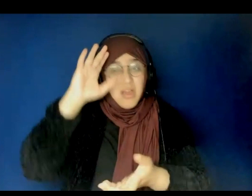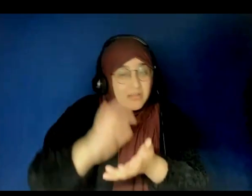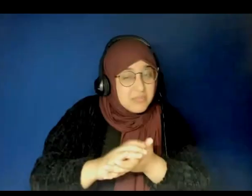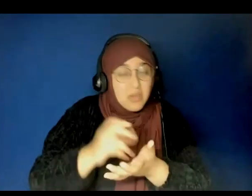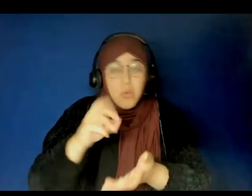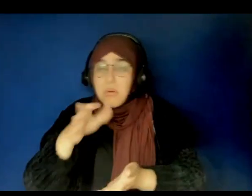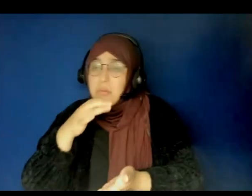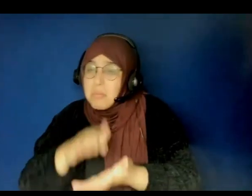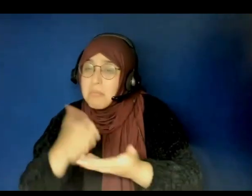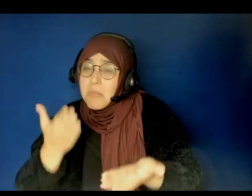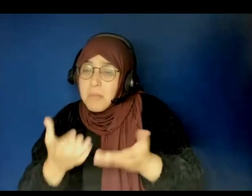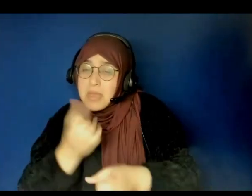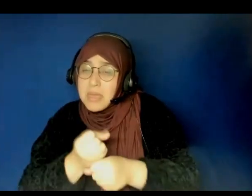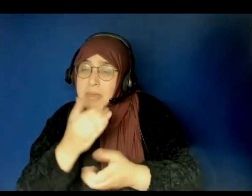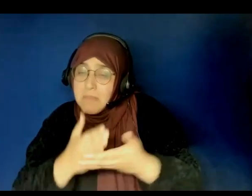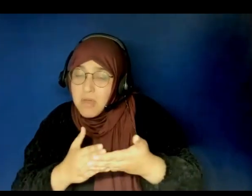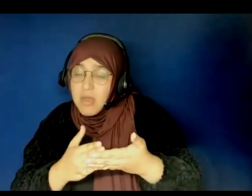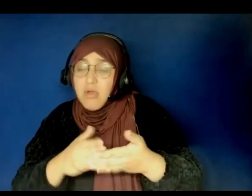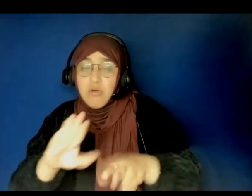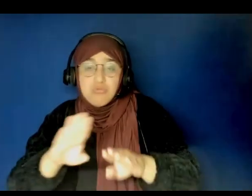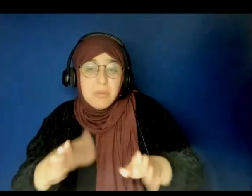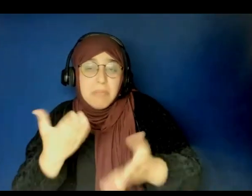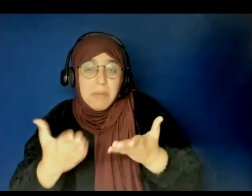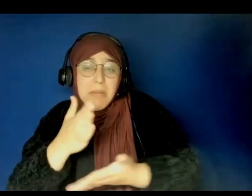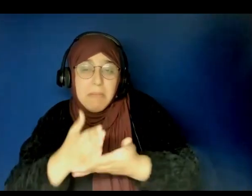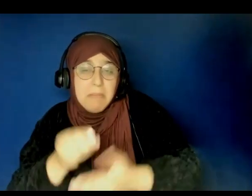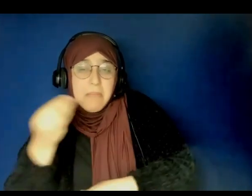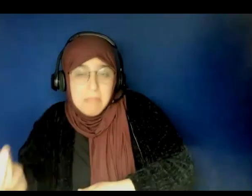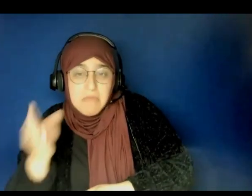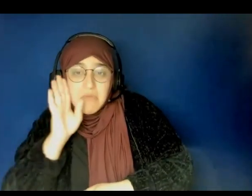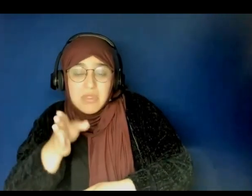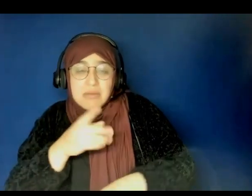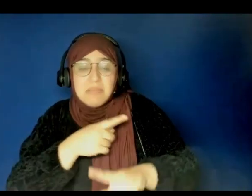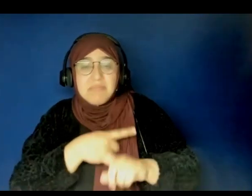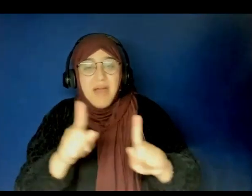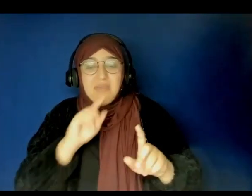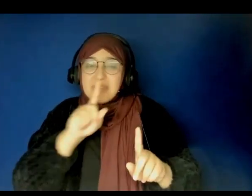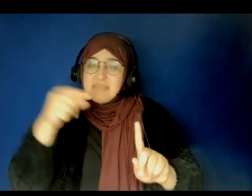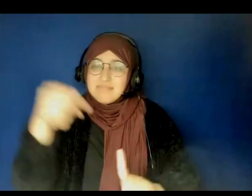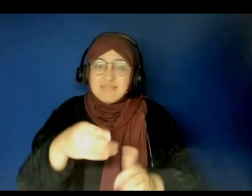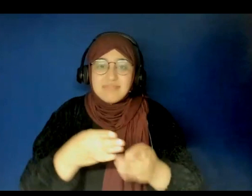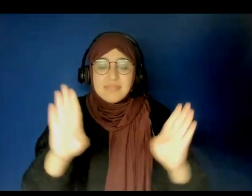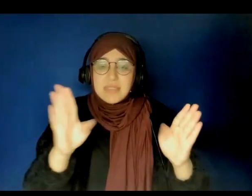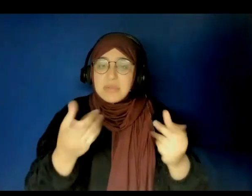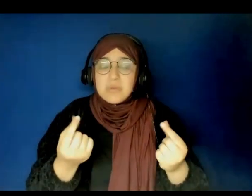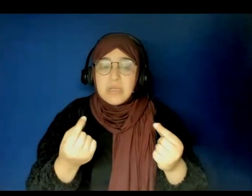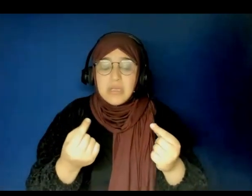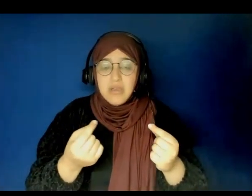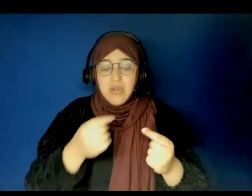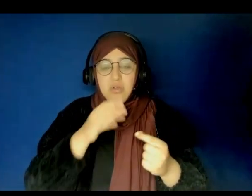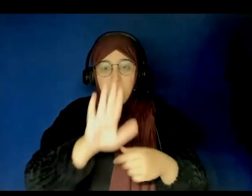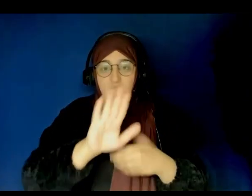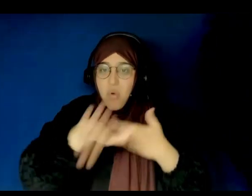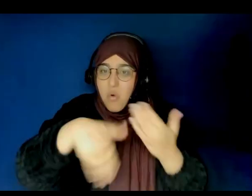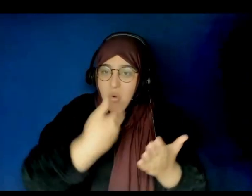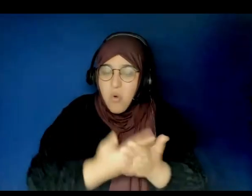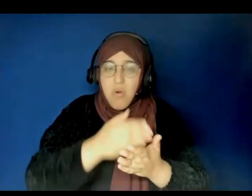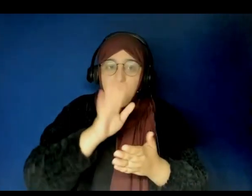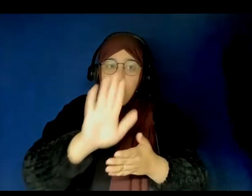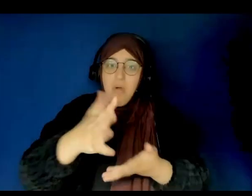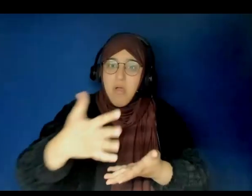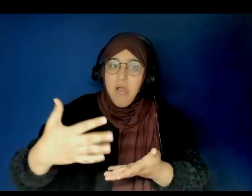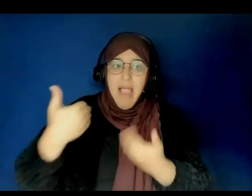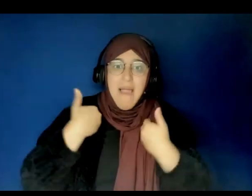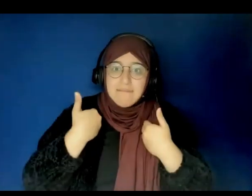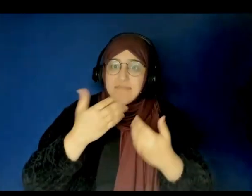general, your estate, meaning the money you leave behind, will be tied up in a lengthy probate process. And so